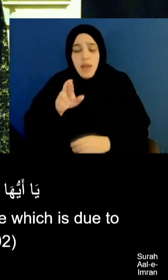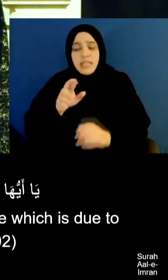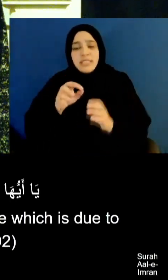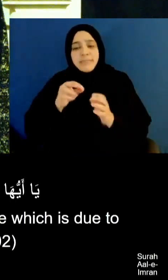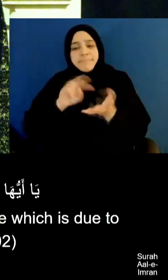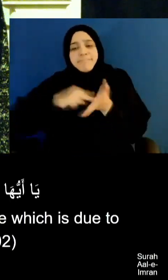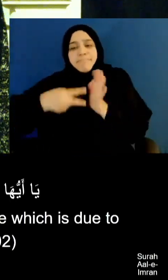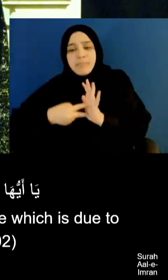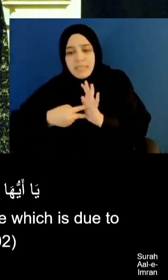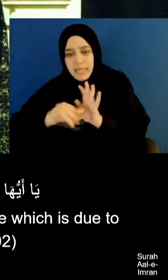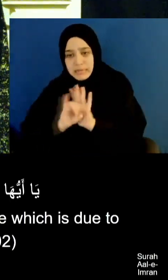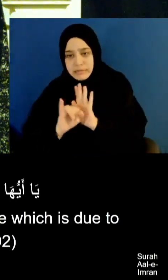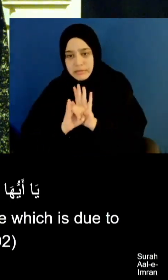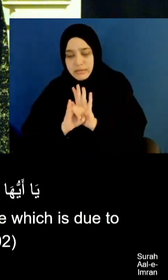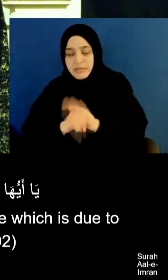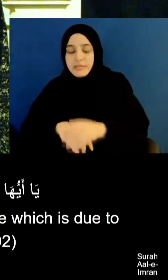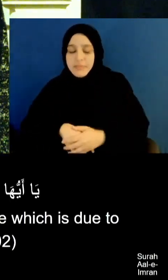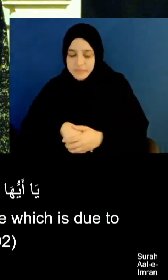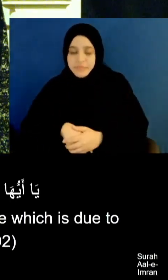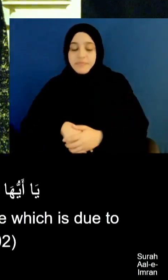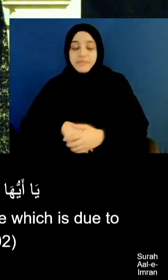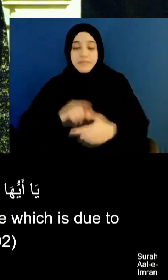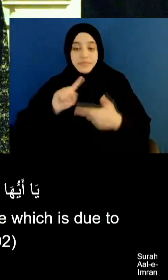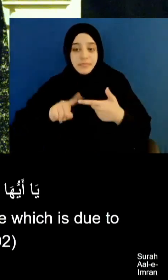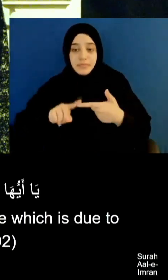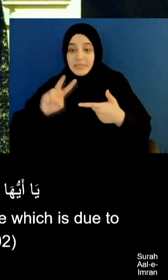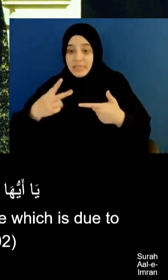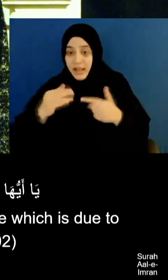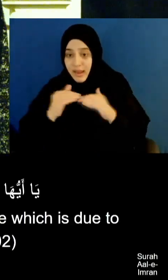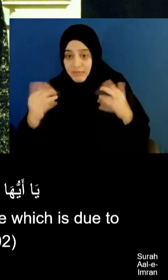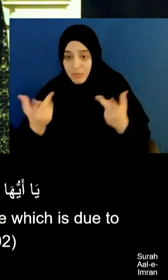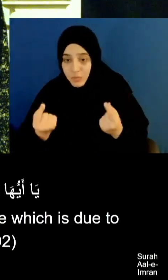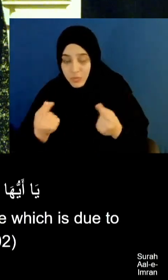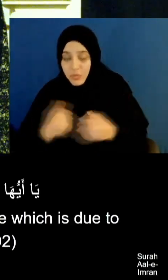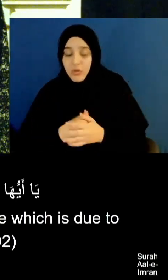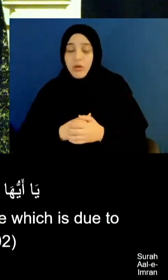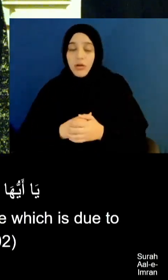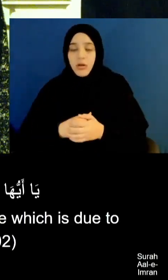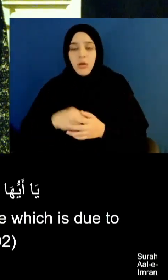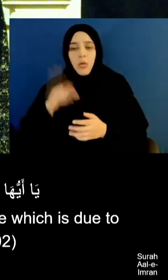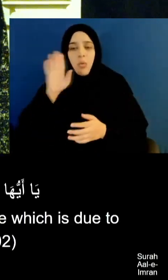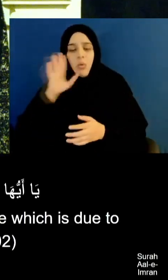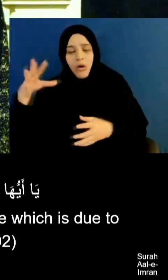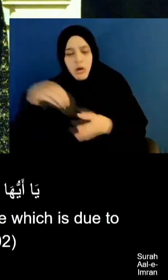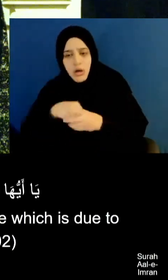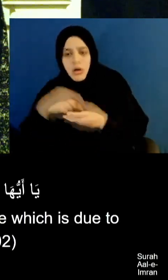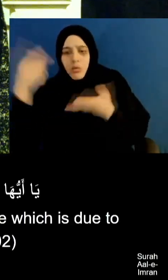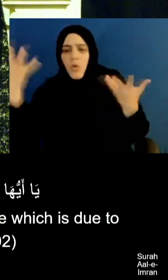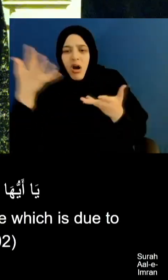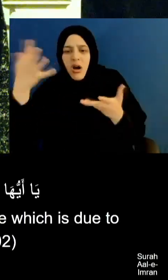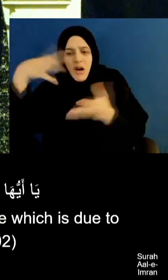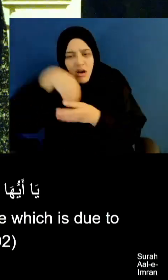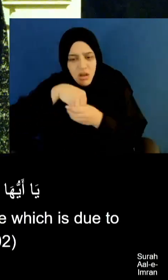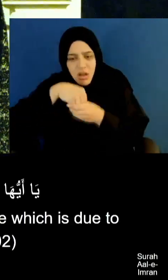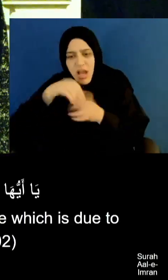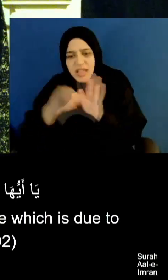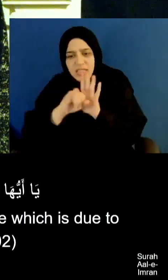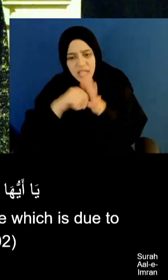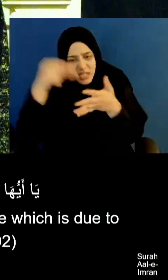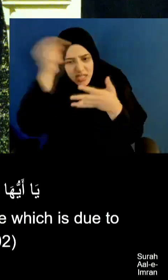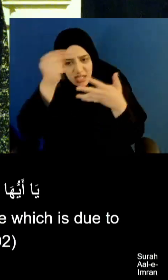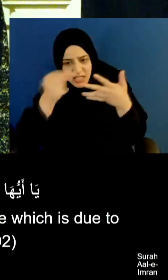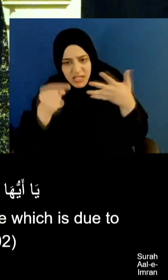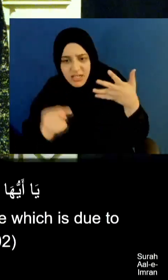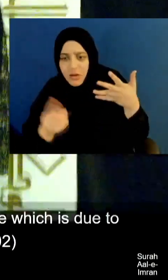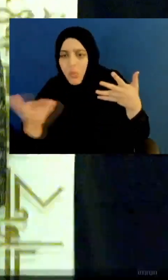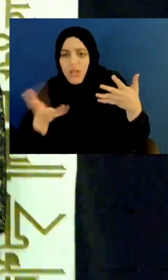Then we'll look at, on the second stage, the components or the compositions of an identity. We'll